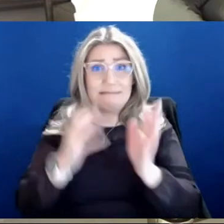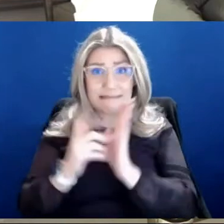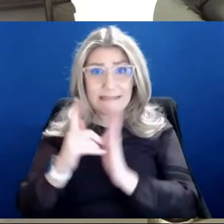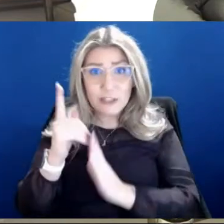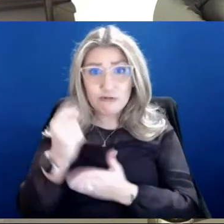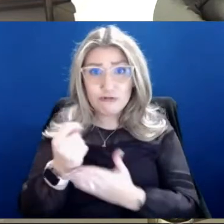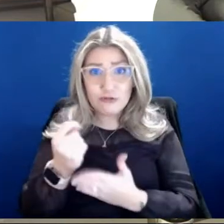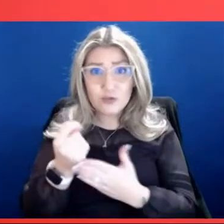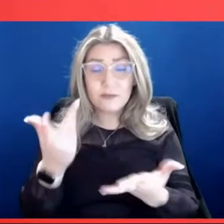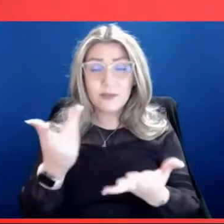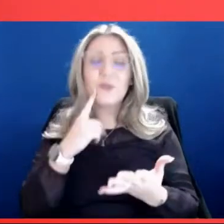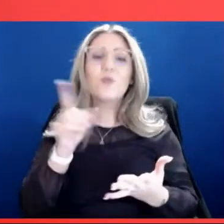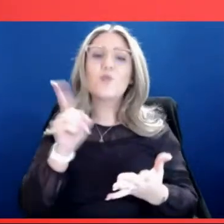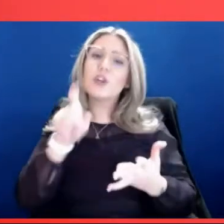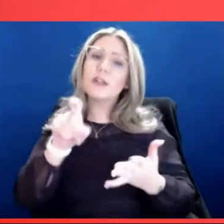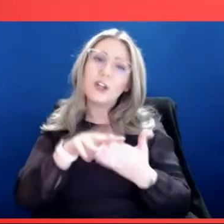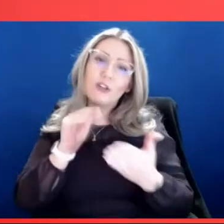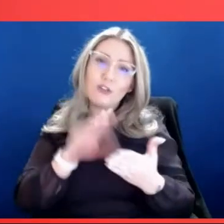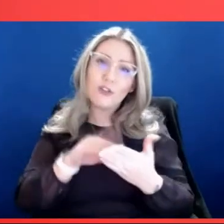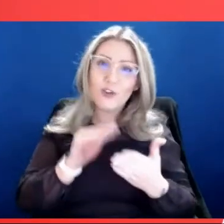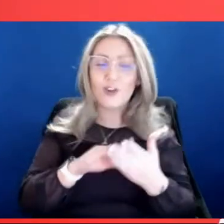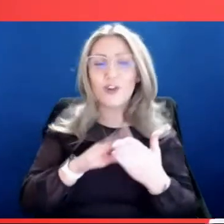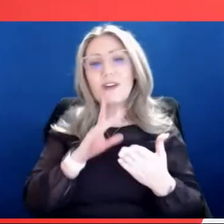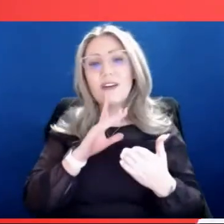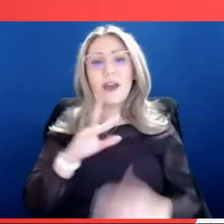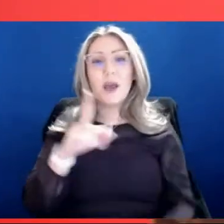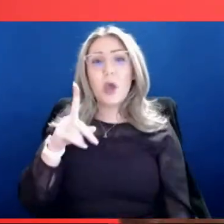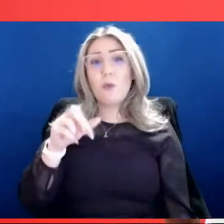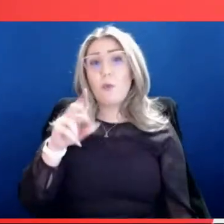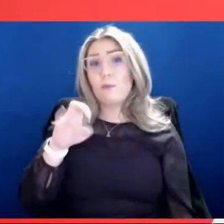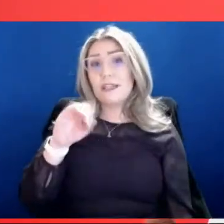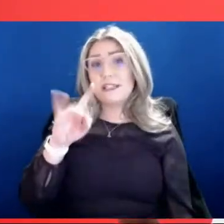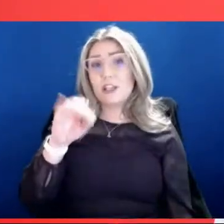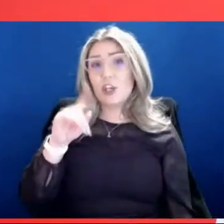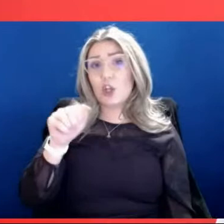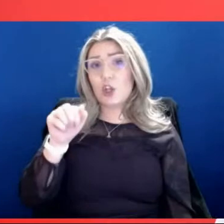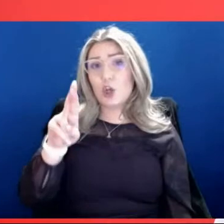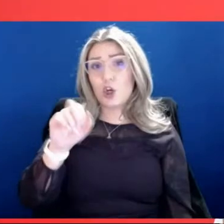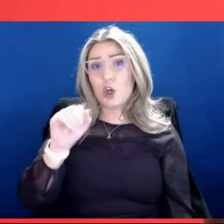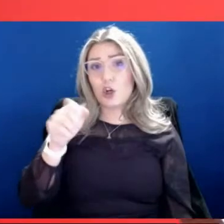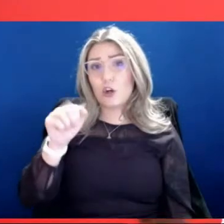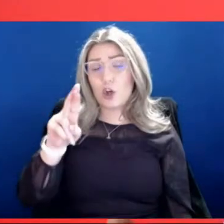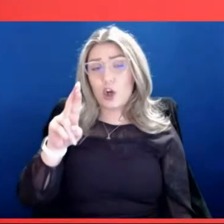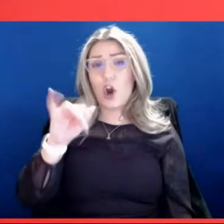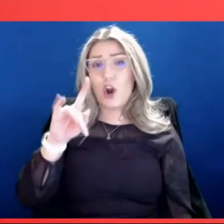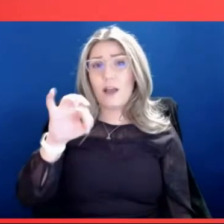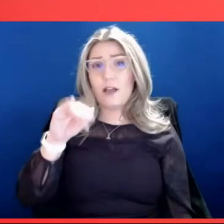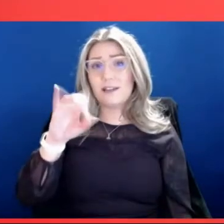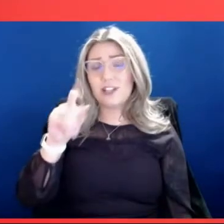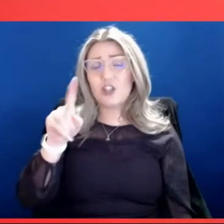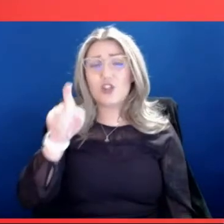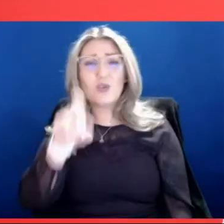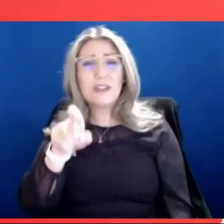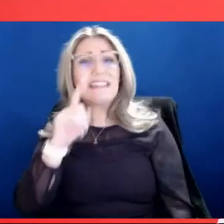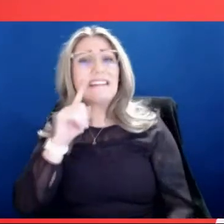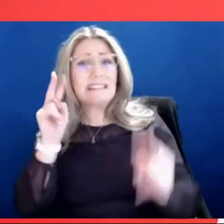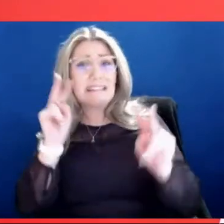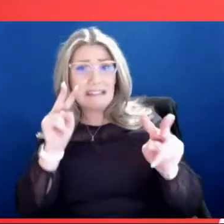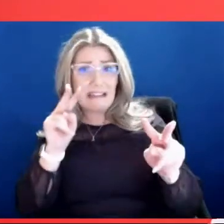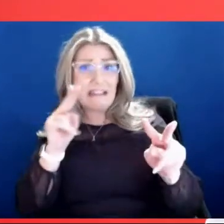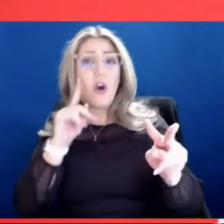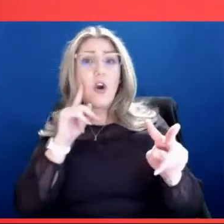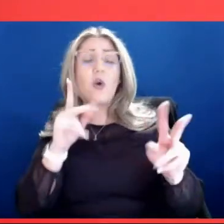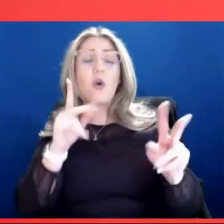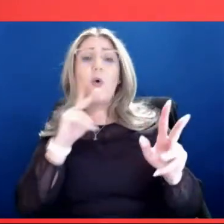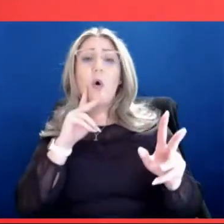and I've coined the term permissive cardiotoxicity. So you have to permit and oversee cardiotoxicity that otherwise